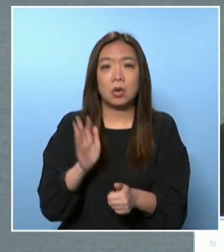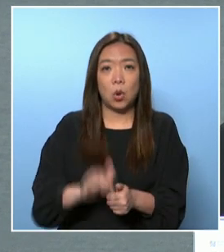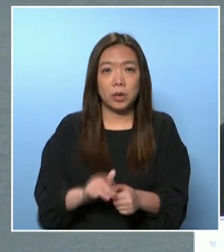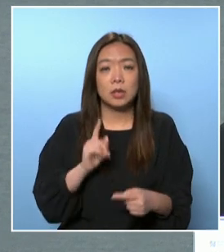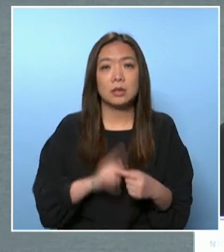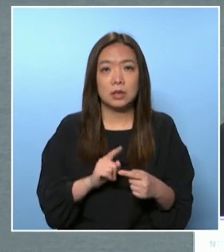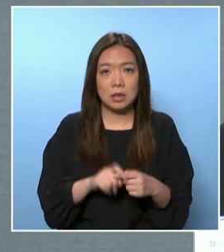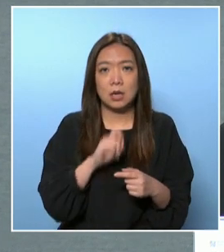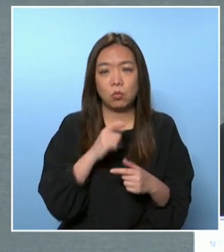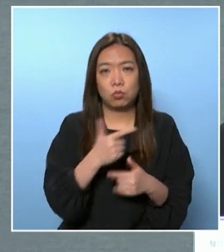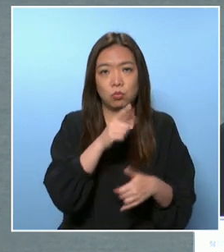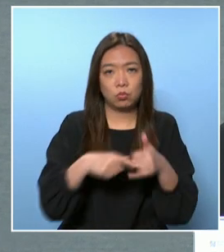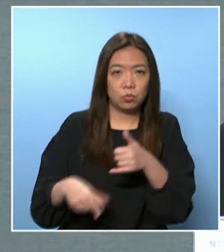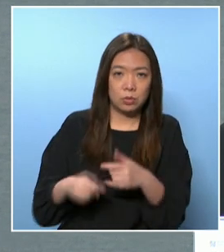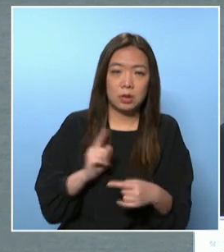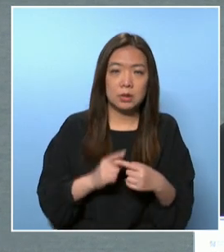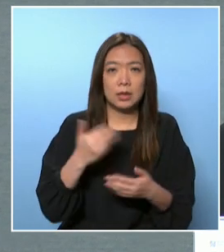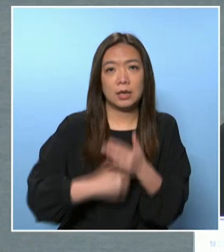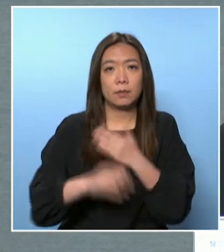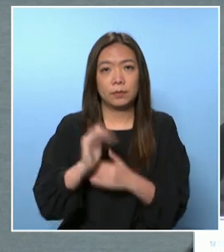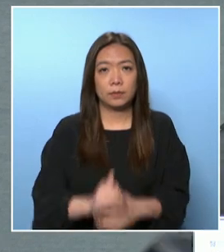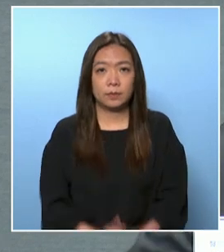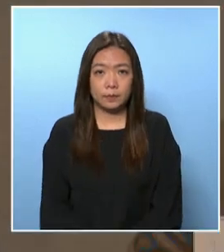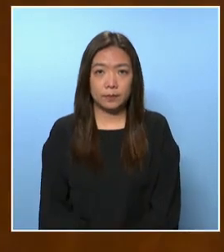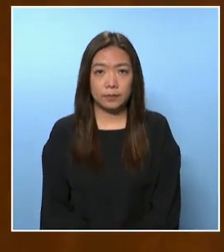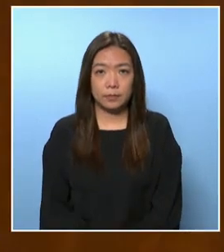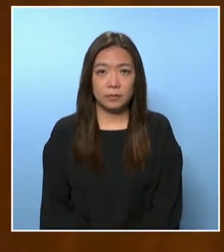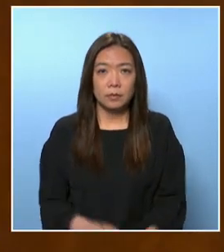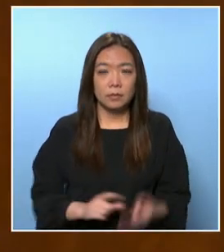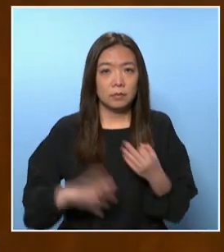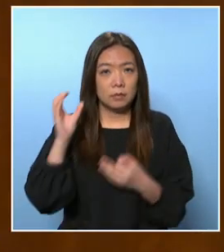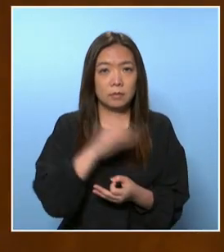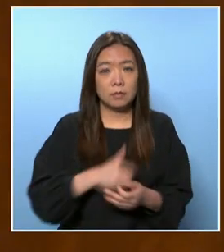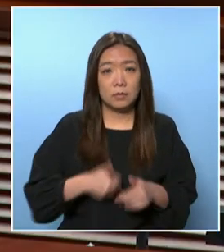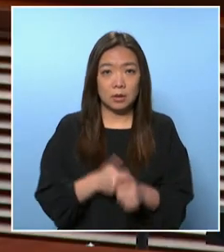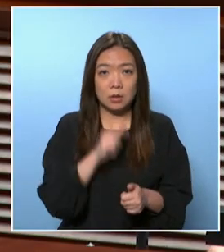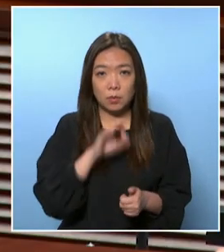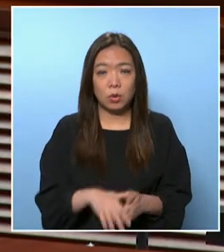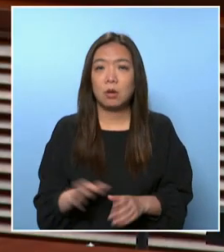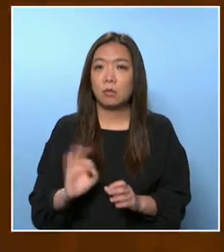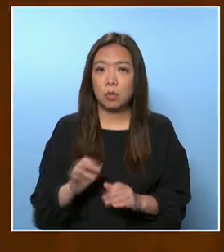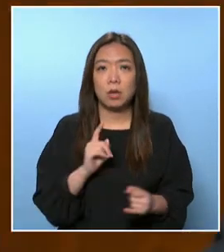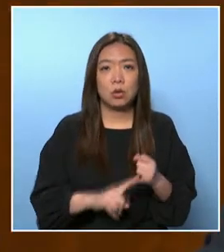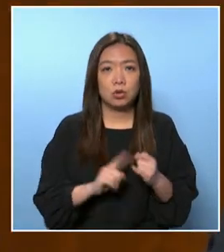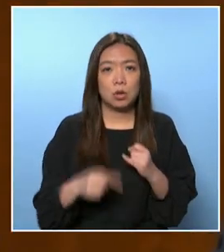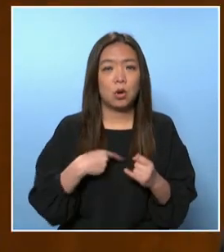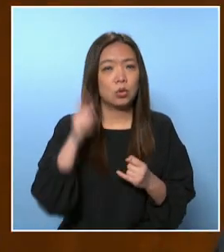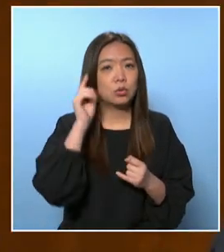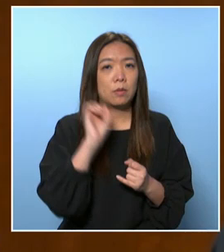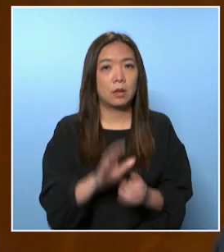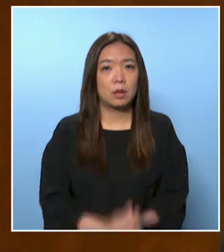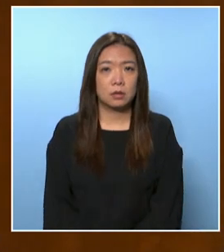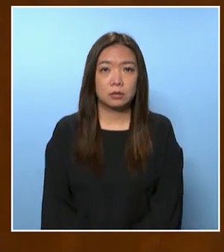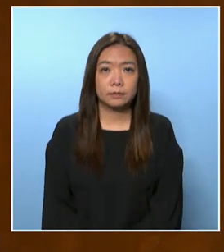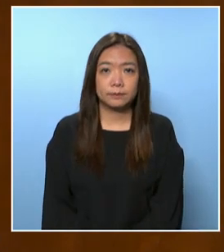can stay in the A&E department or in the primary healthcare system. So that is quite a lot already. Thank you. Mr. Chen,